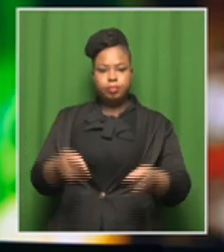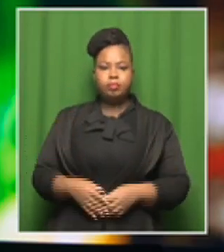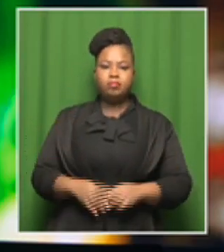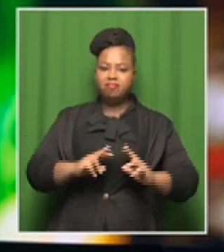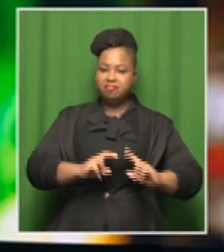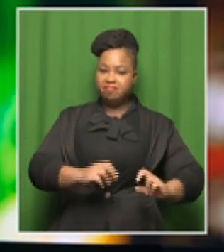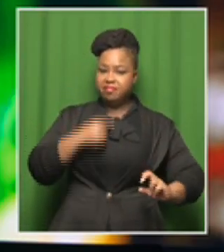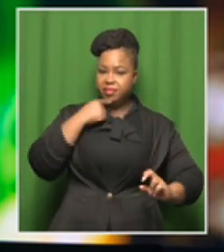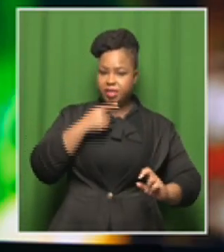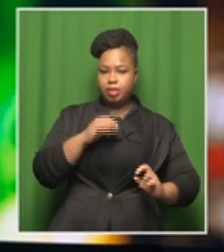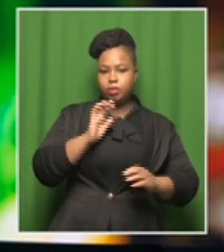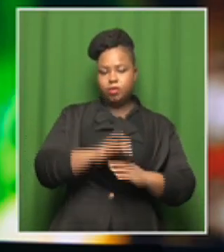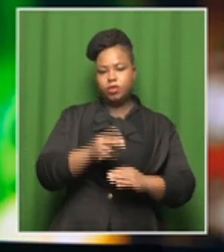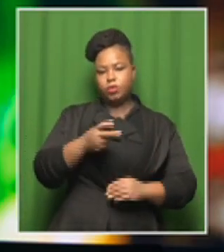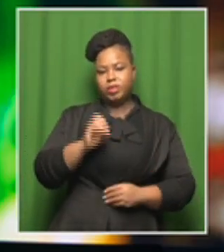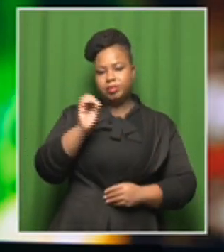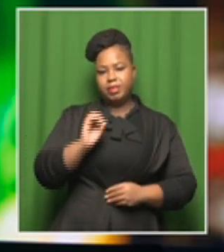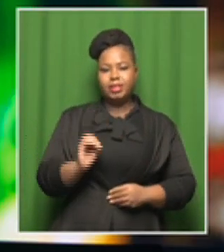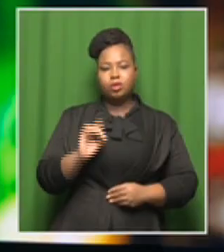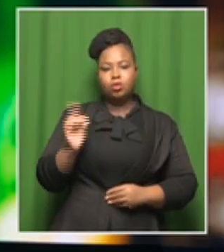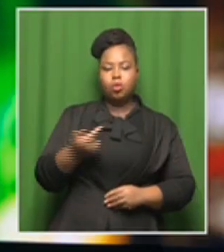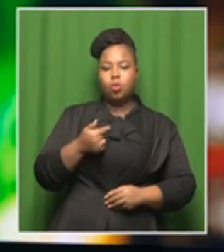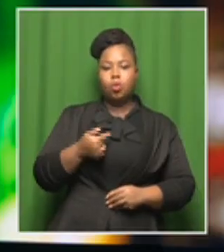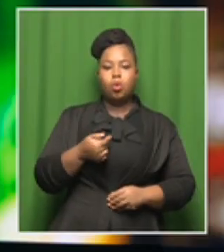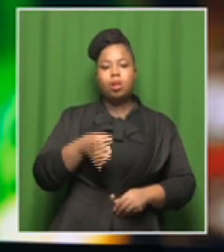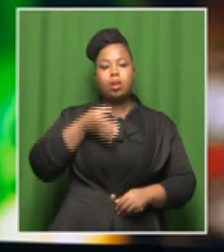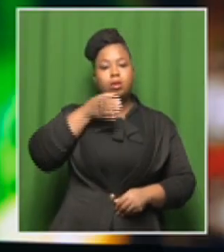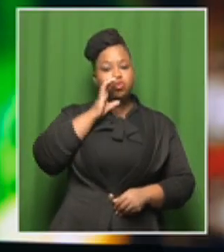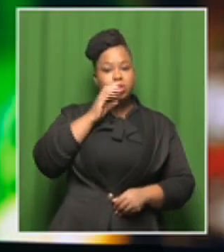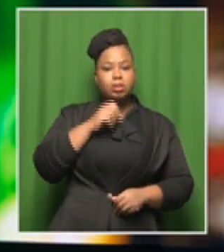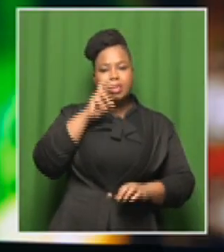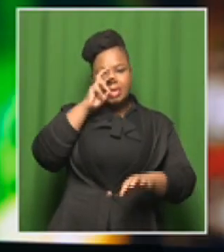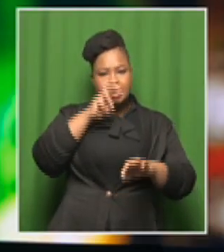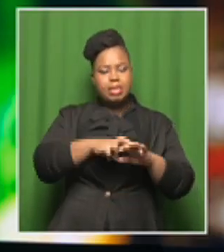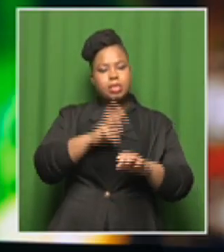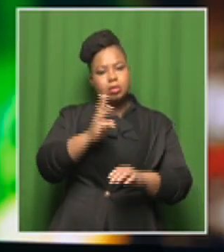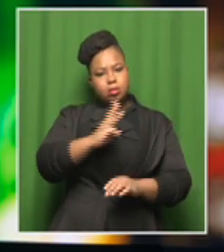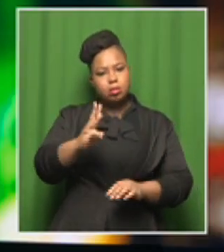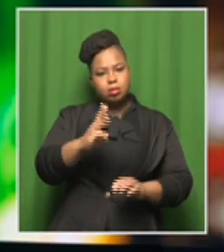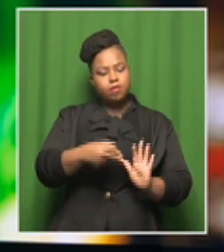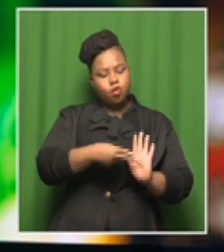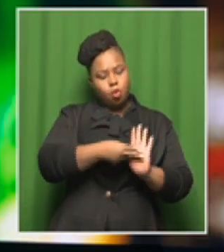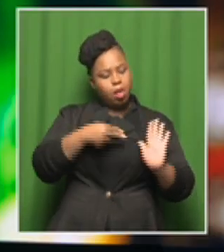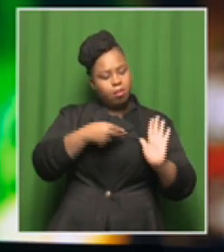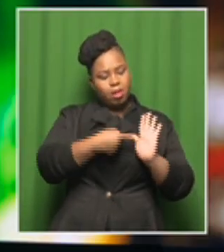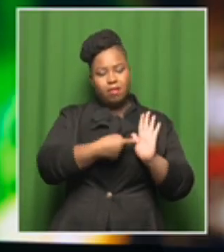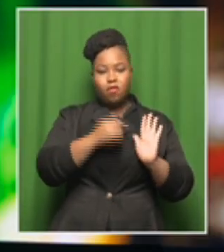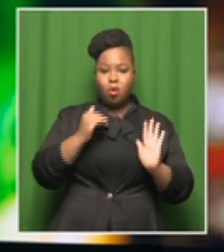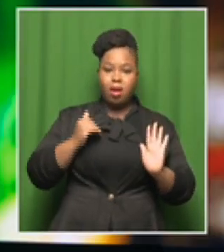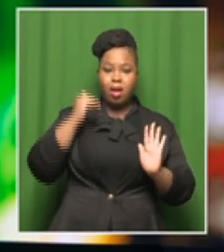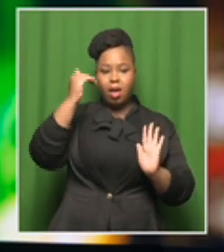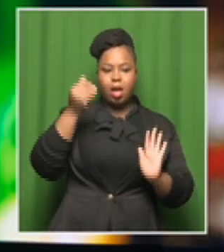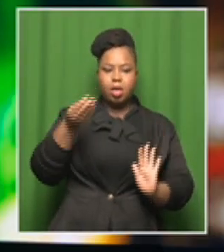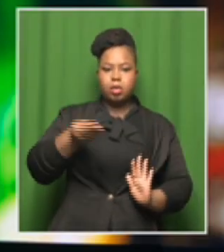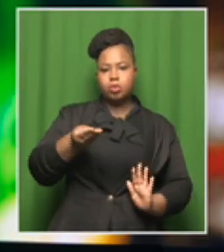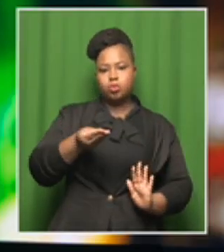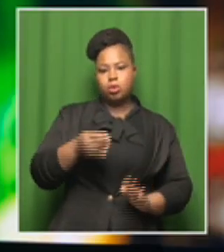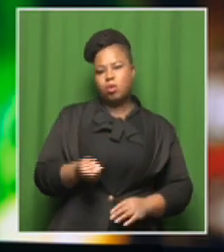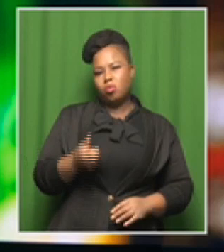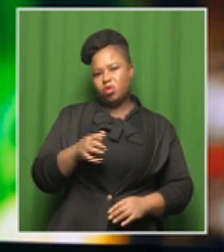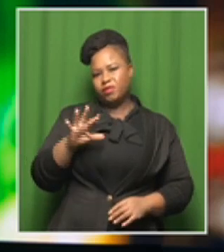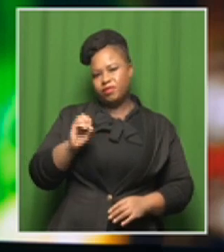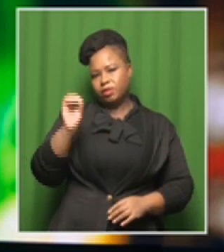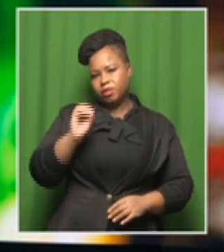found that over 20% of all beverages needed a warning label for high sugar content, and nearly 50%